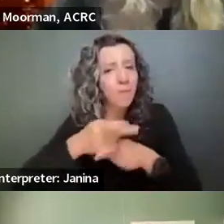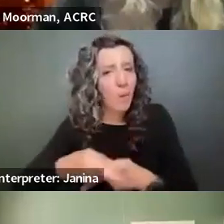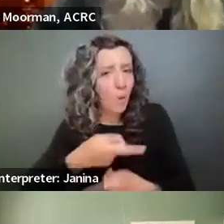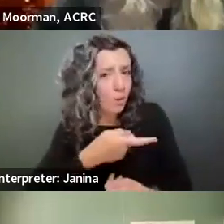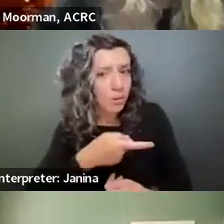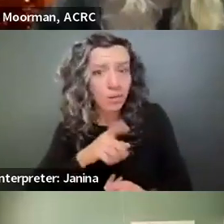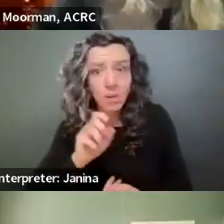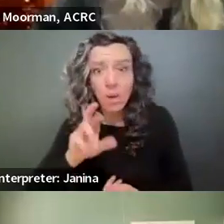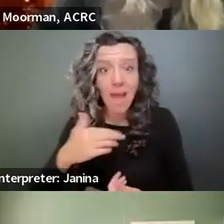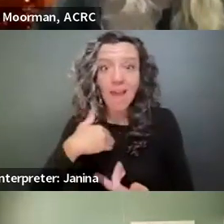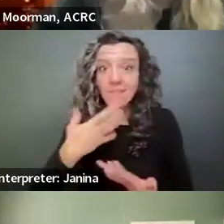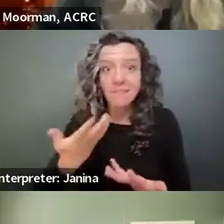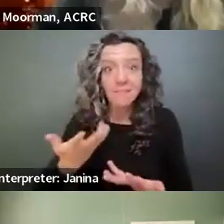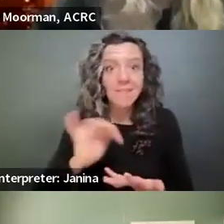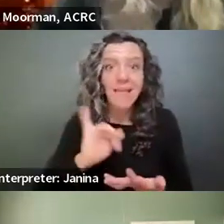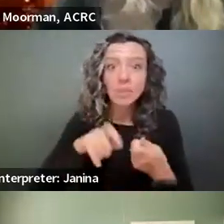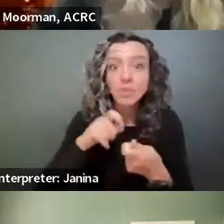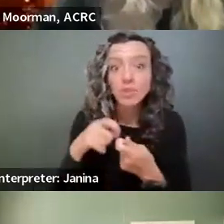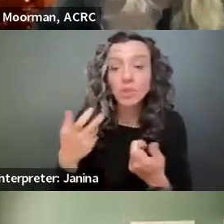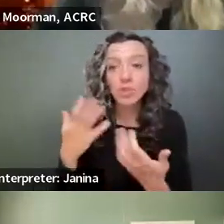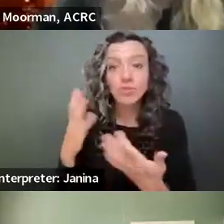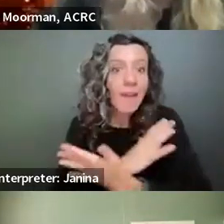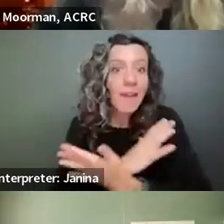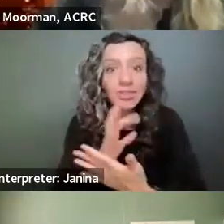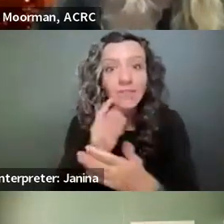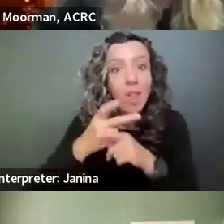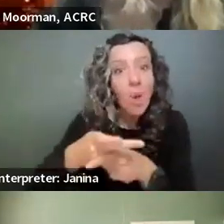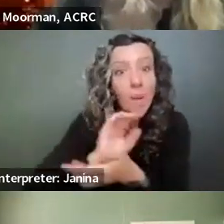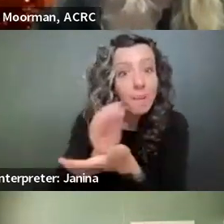if there's a certain price, like a certain range?